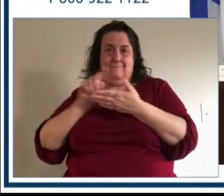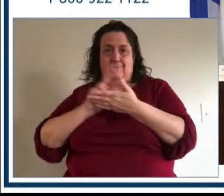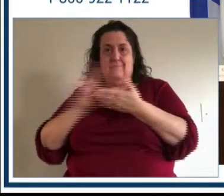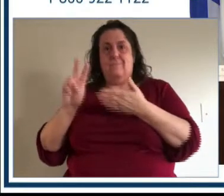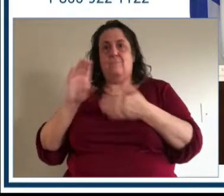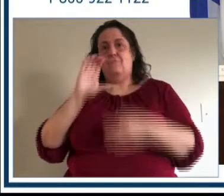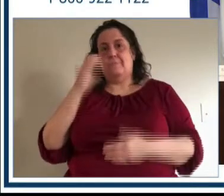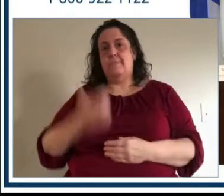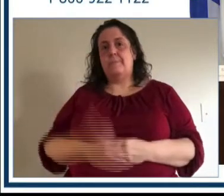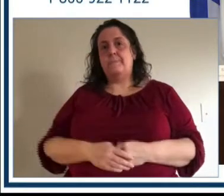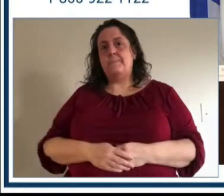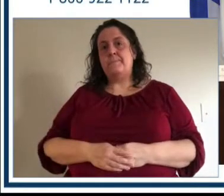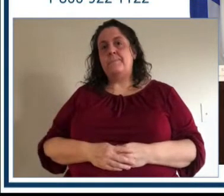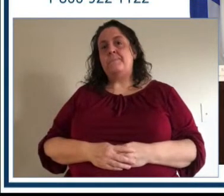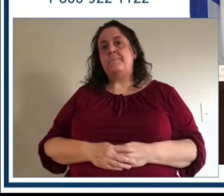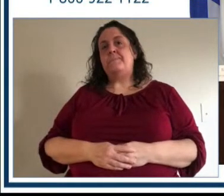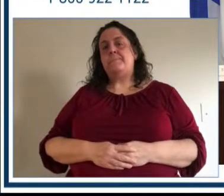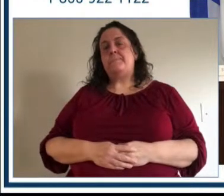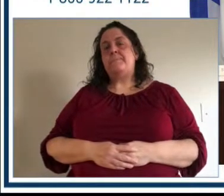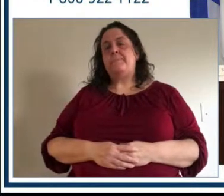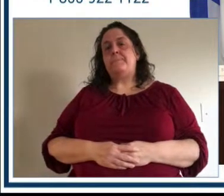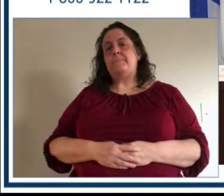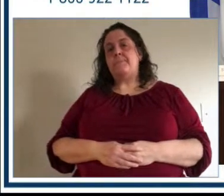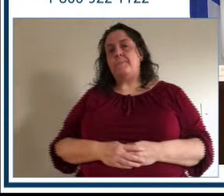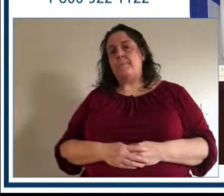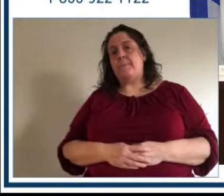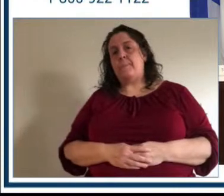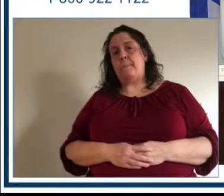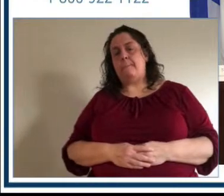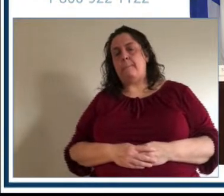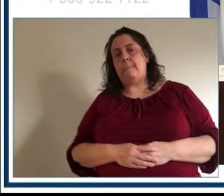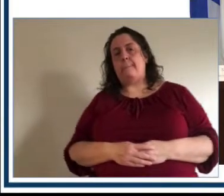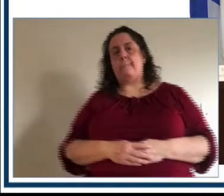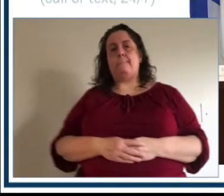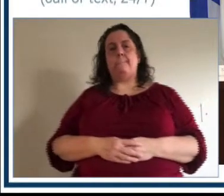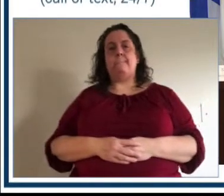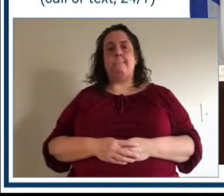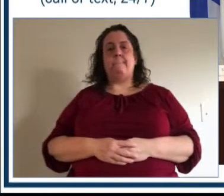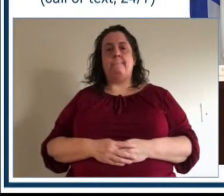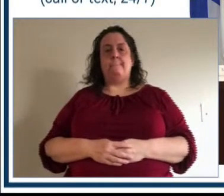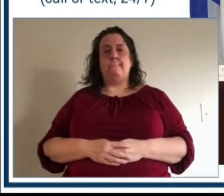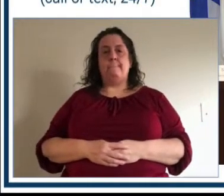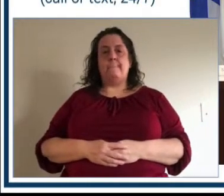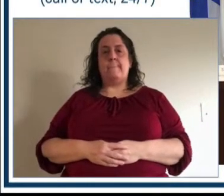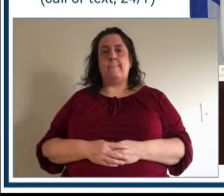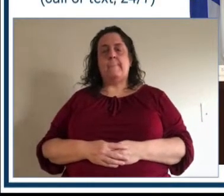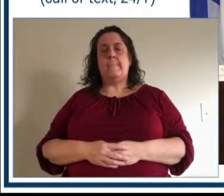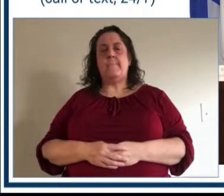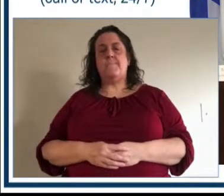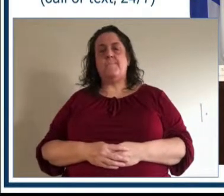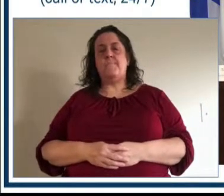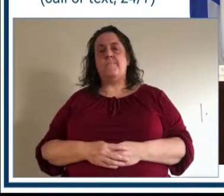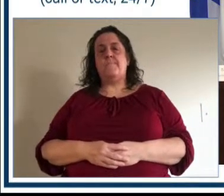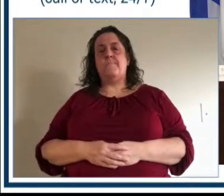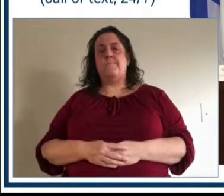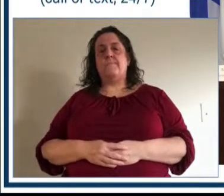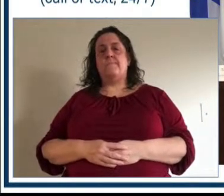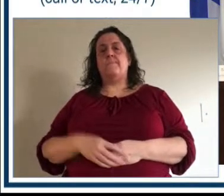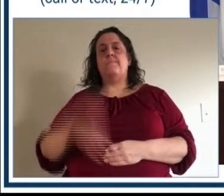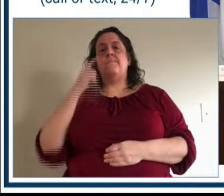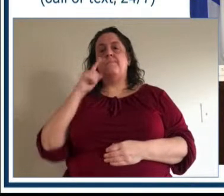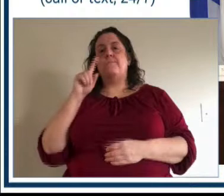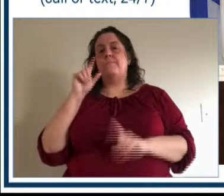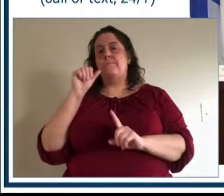with News 989 XFM in Antigonish. Go ahead, Ken. Thanks very much. Just had a question in